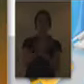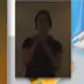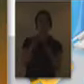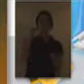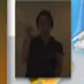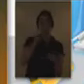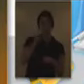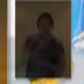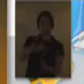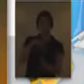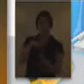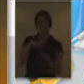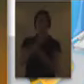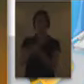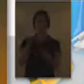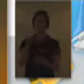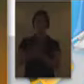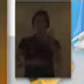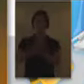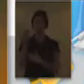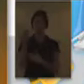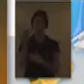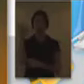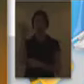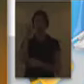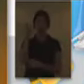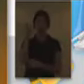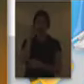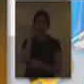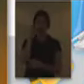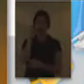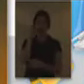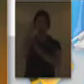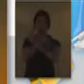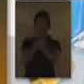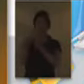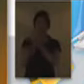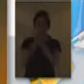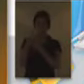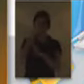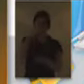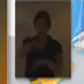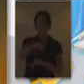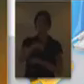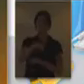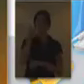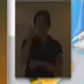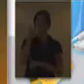It was done with elderly people and people with hearing impairments,